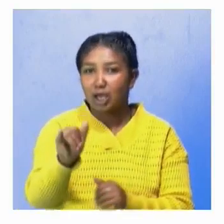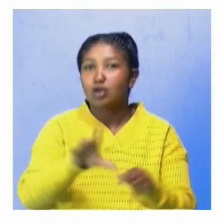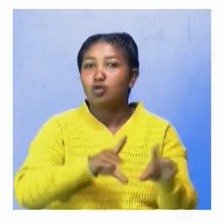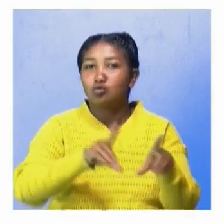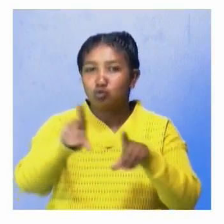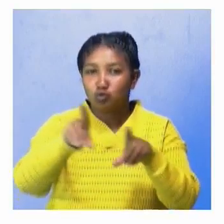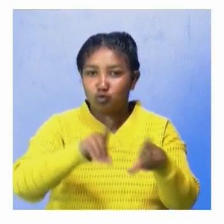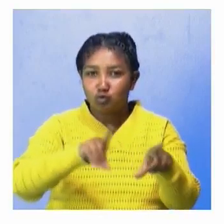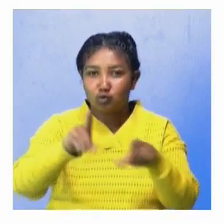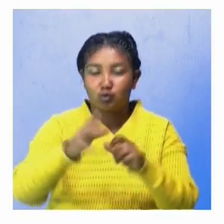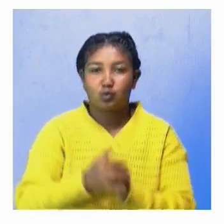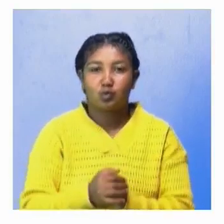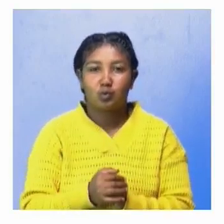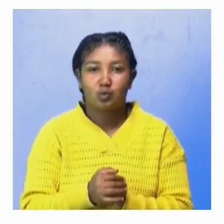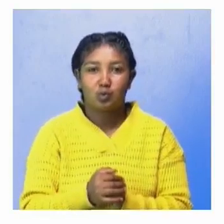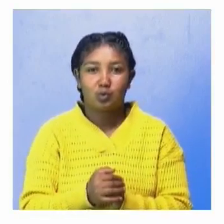Do